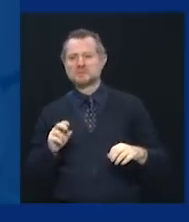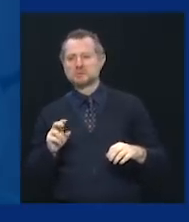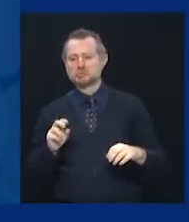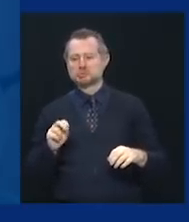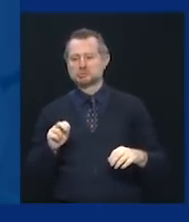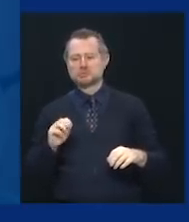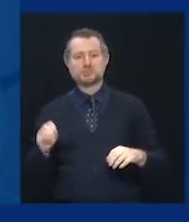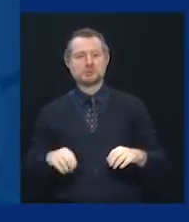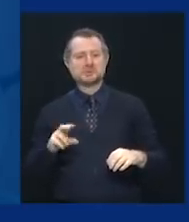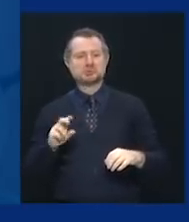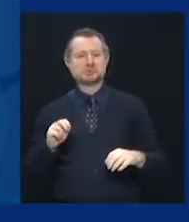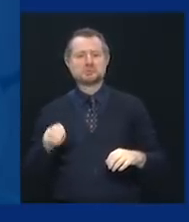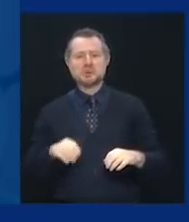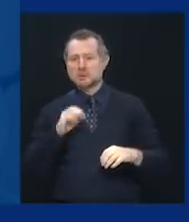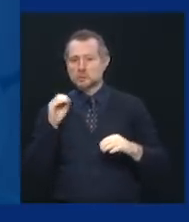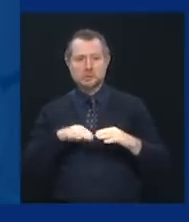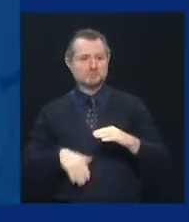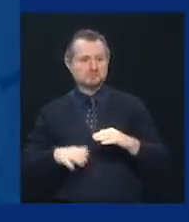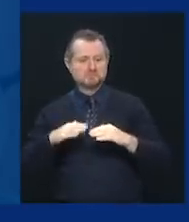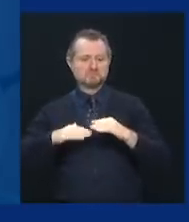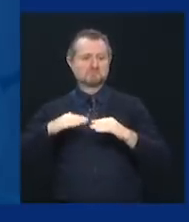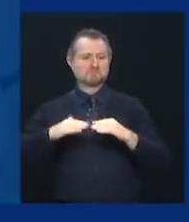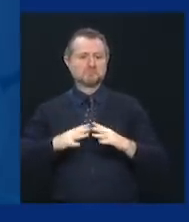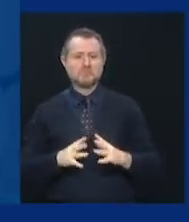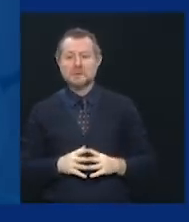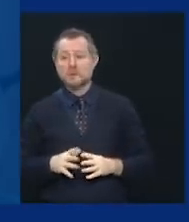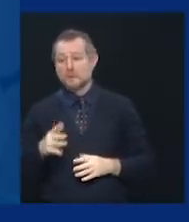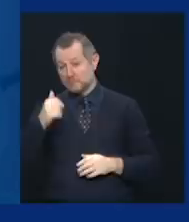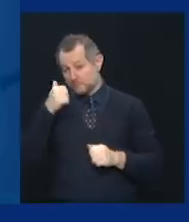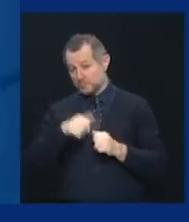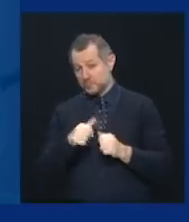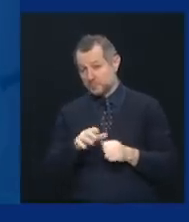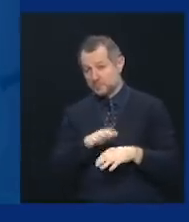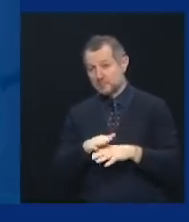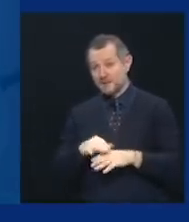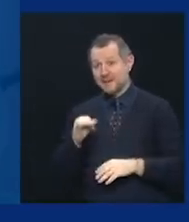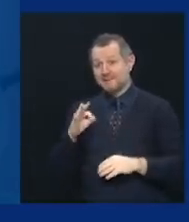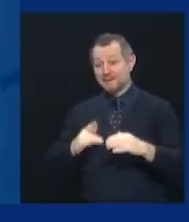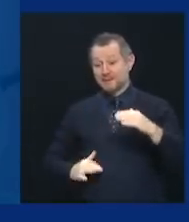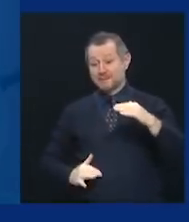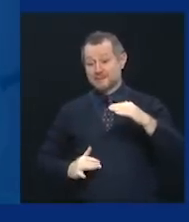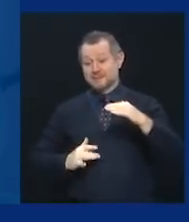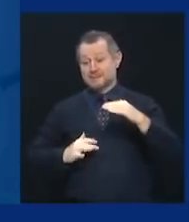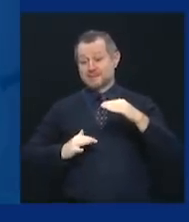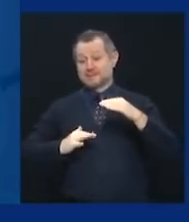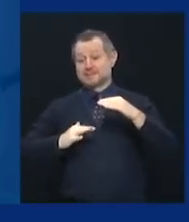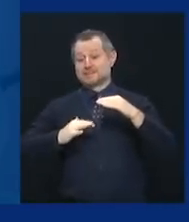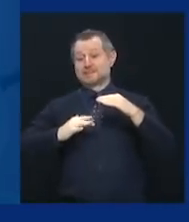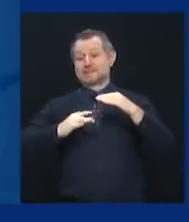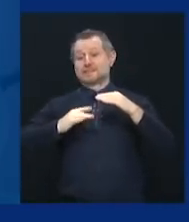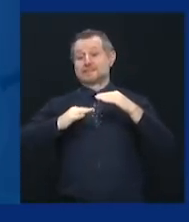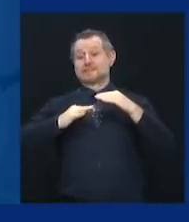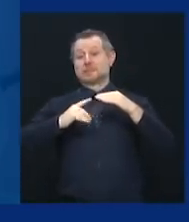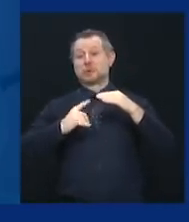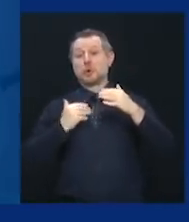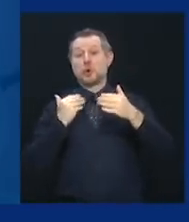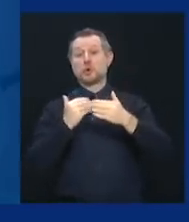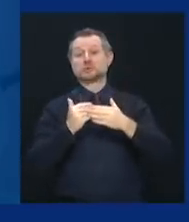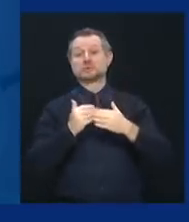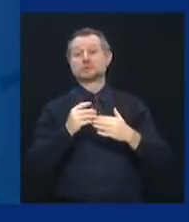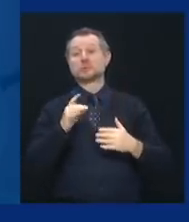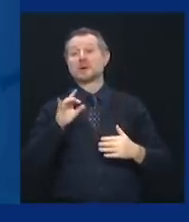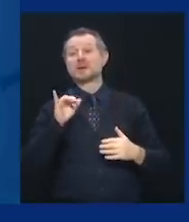when any region gets to within striking distance